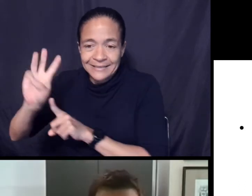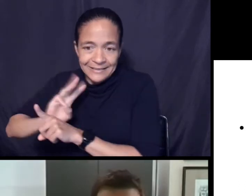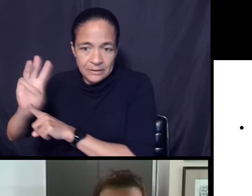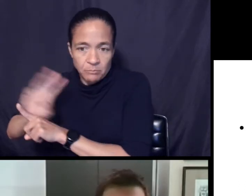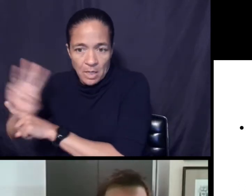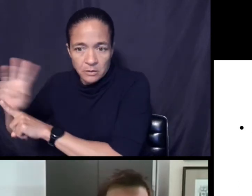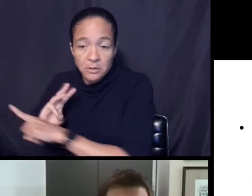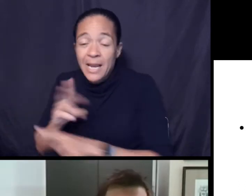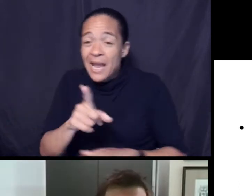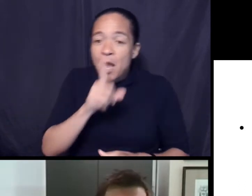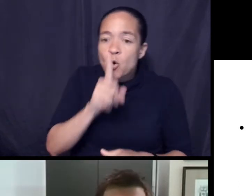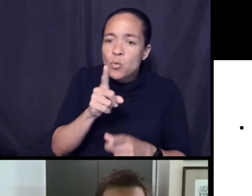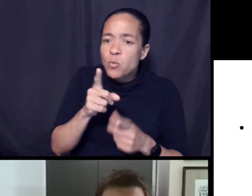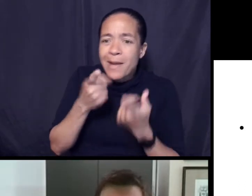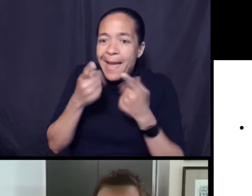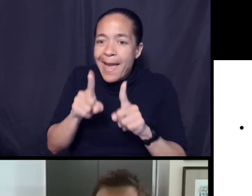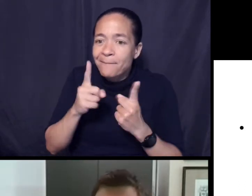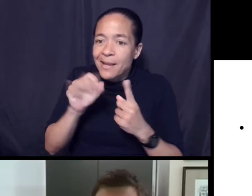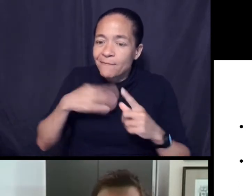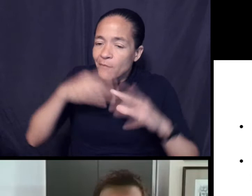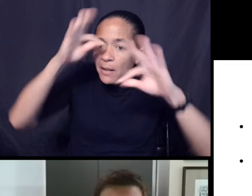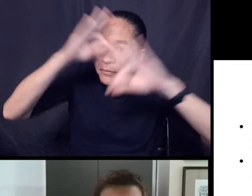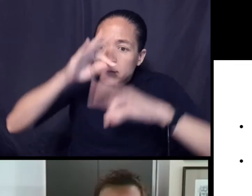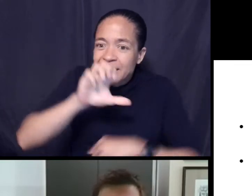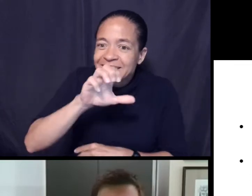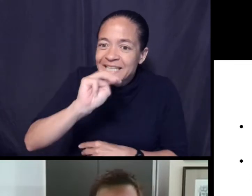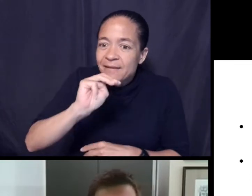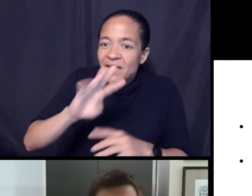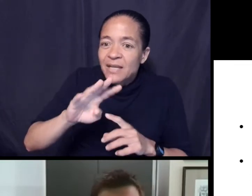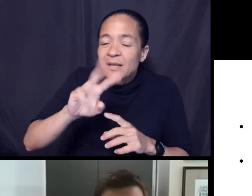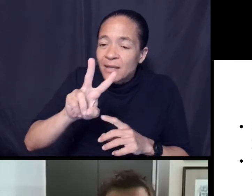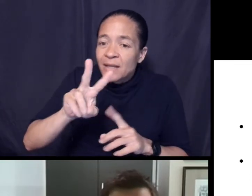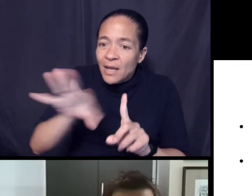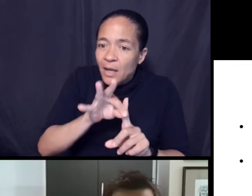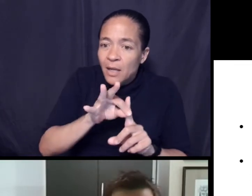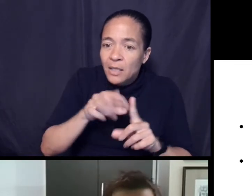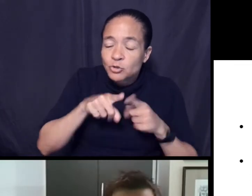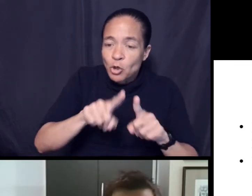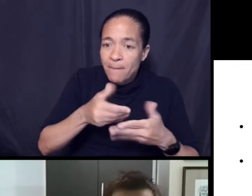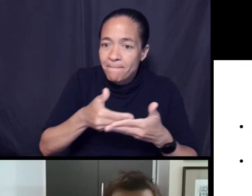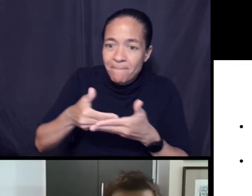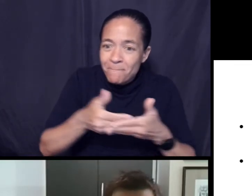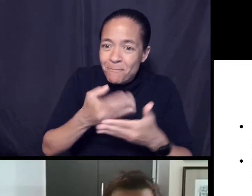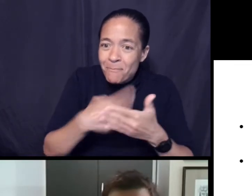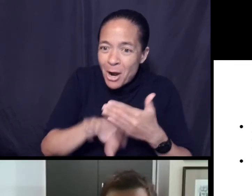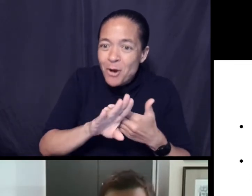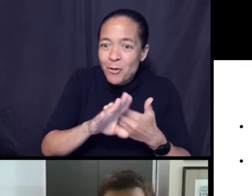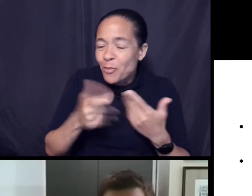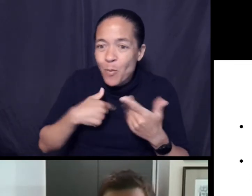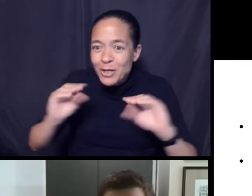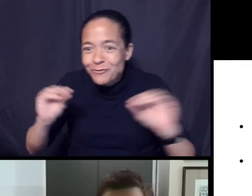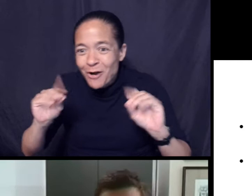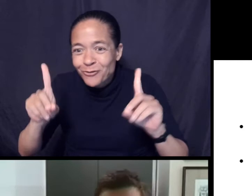to test. So that becomes a challenge. And it's important to have that early detection of the hearing loss because